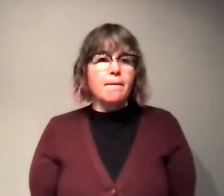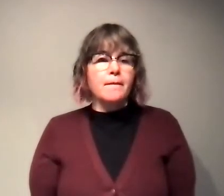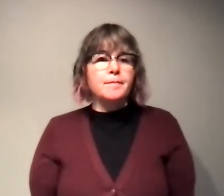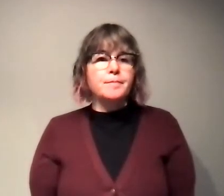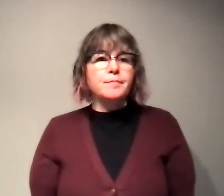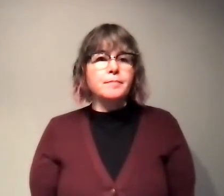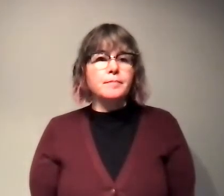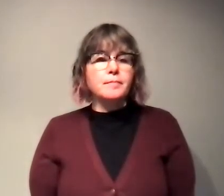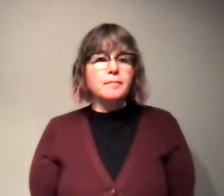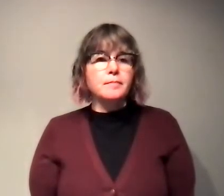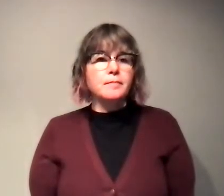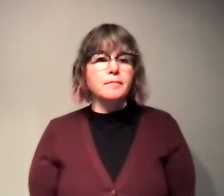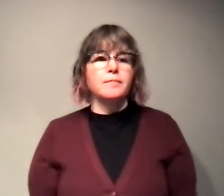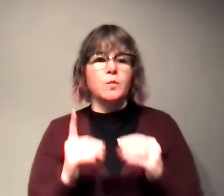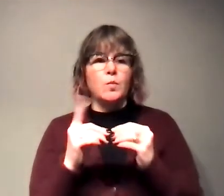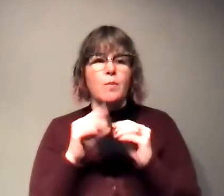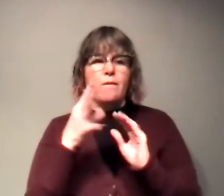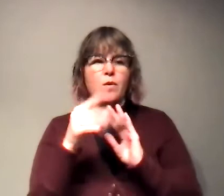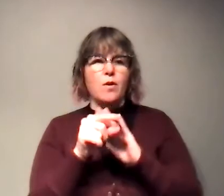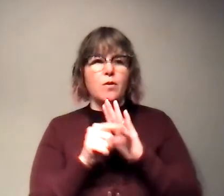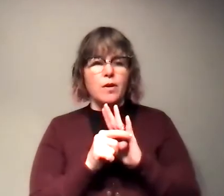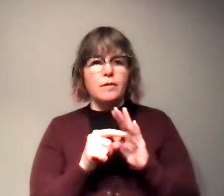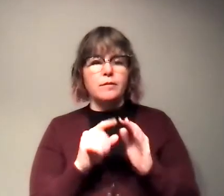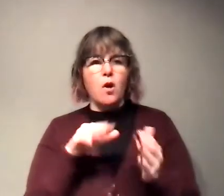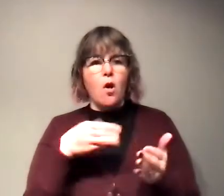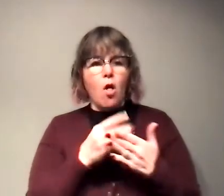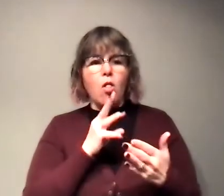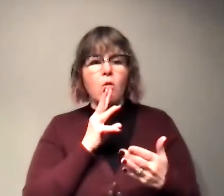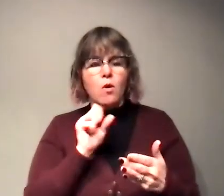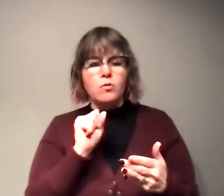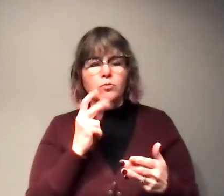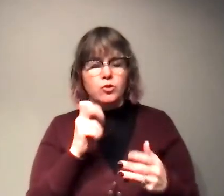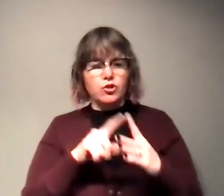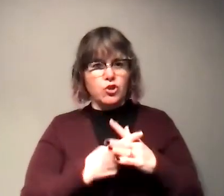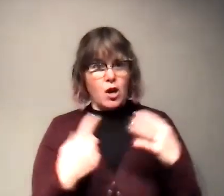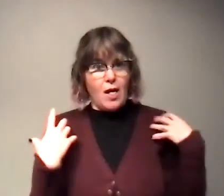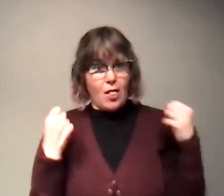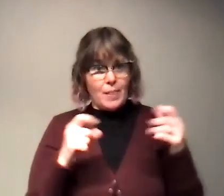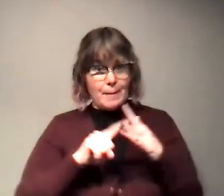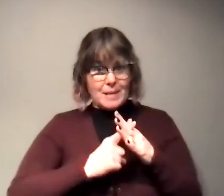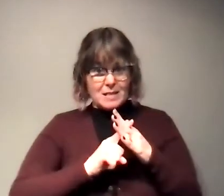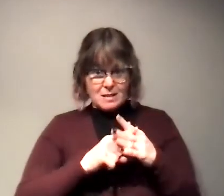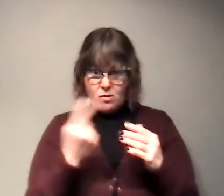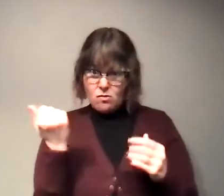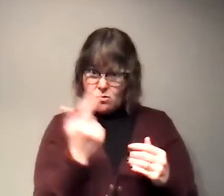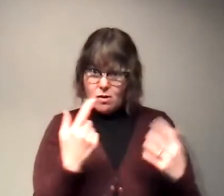So this is another one from fourth graders. Did all water sources start out healthy at the beginning?